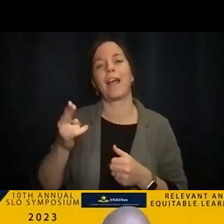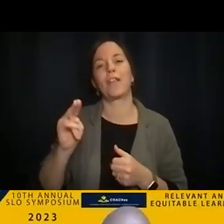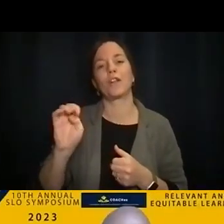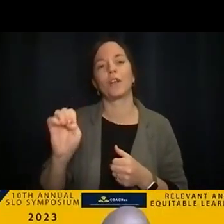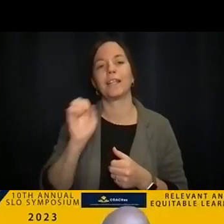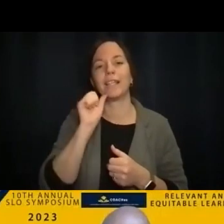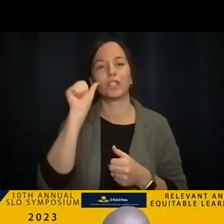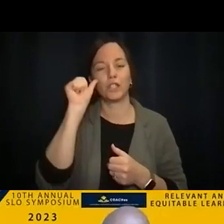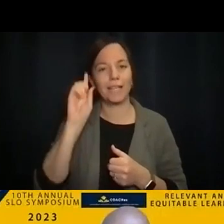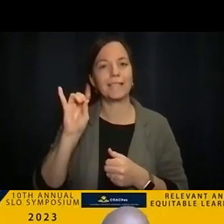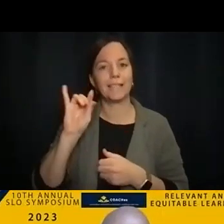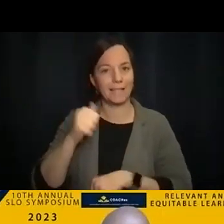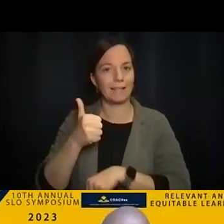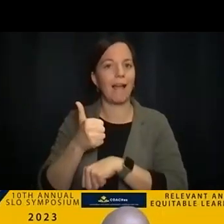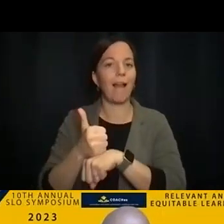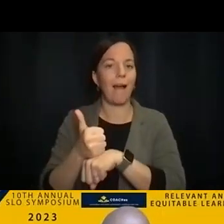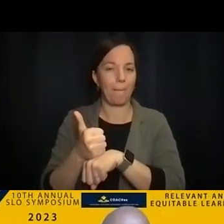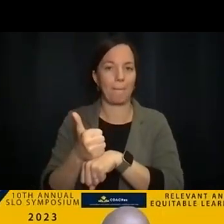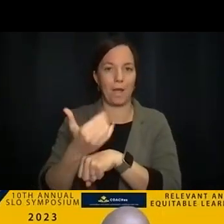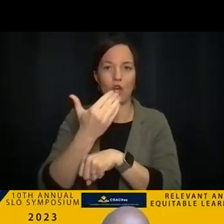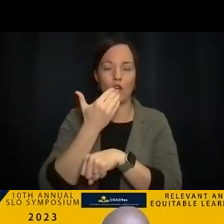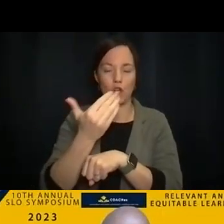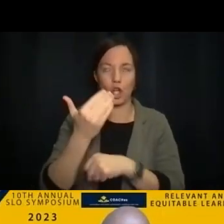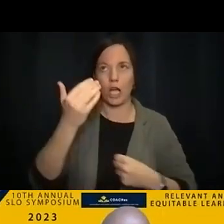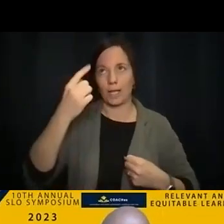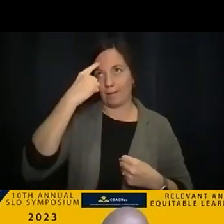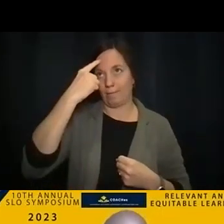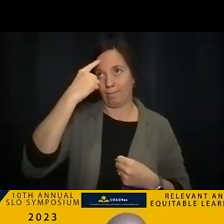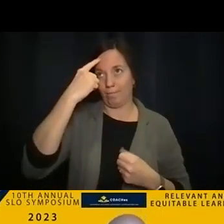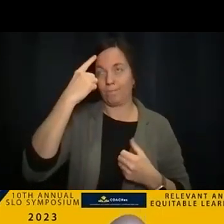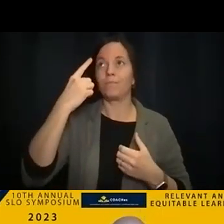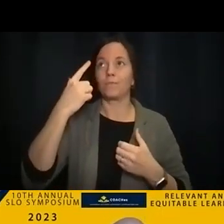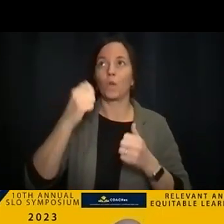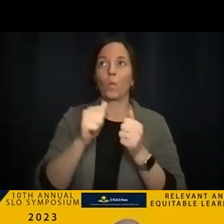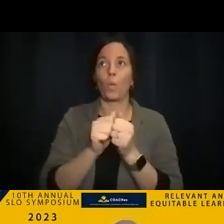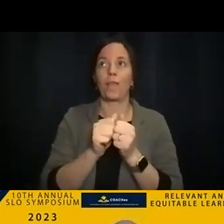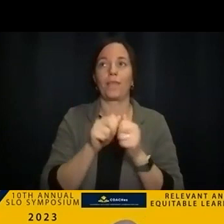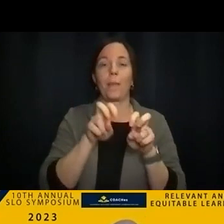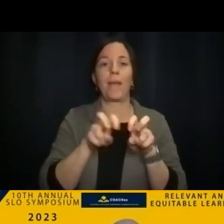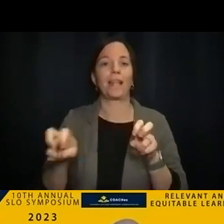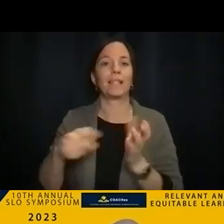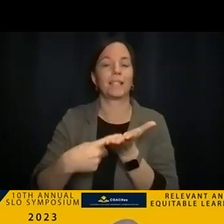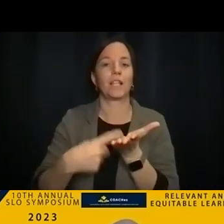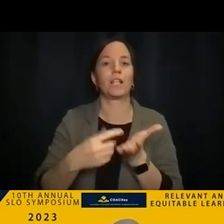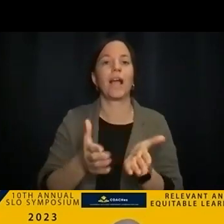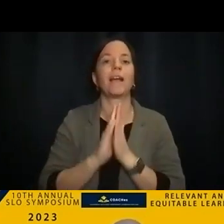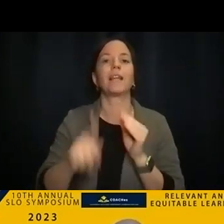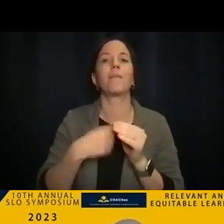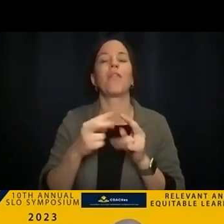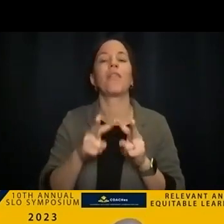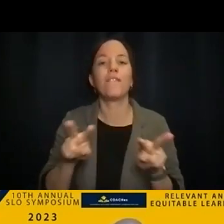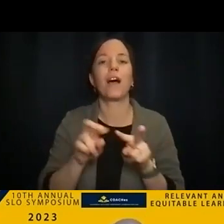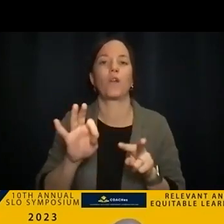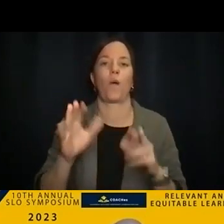asked, kind of like set the tone for our discussion of among the panelists, asking about the value of higher